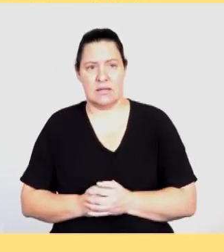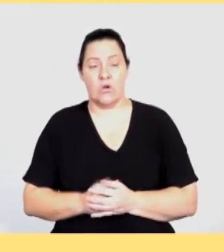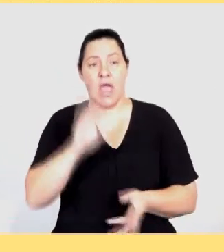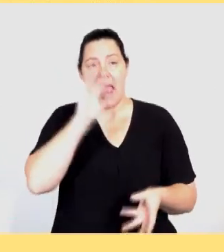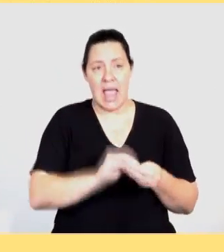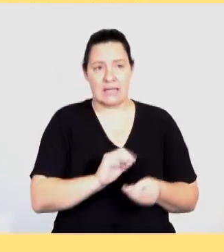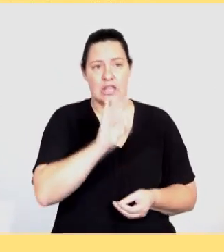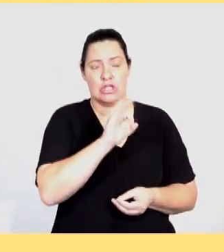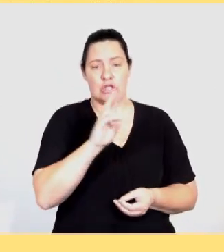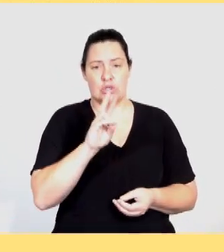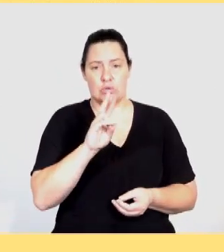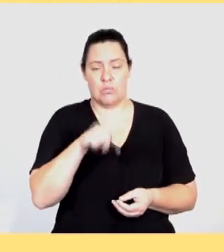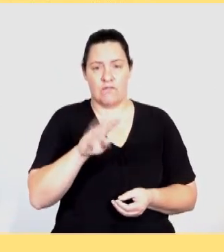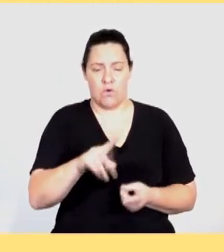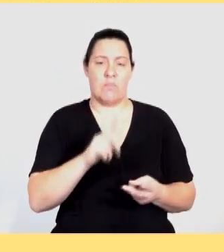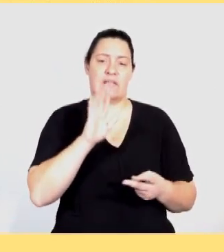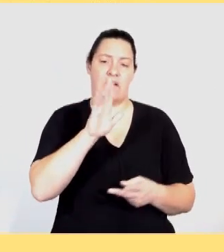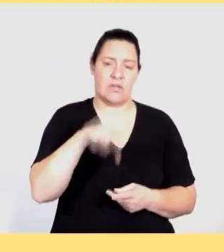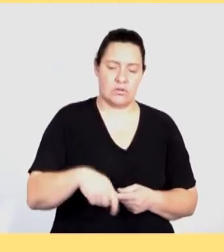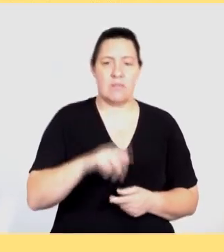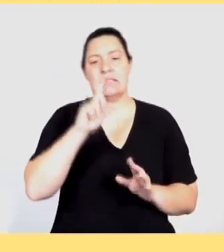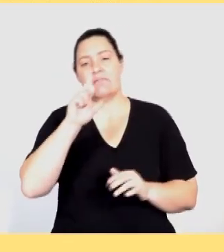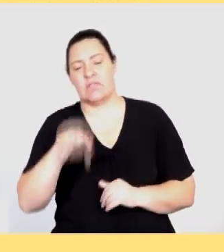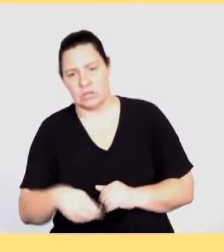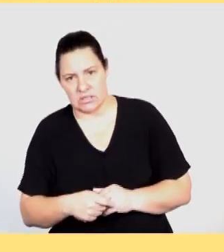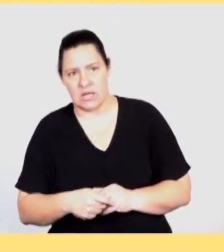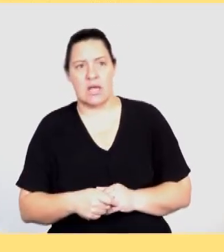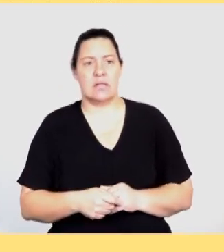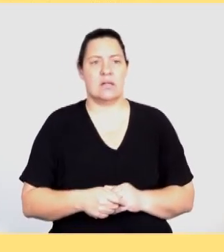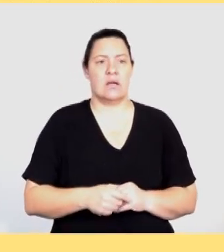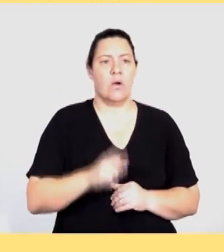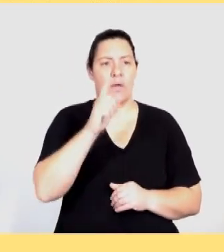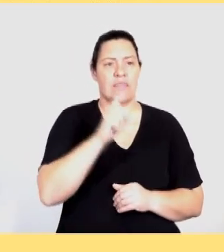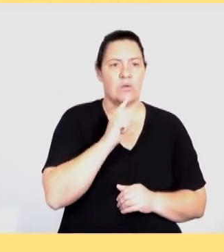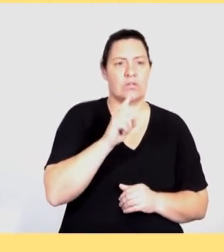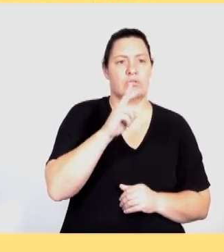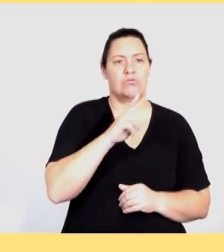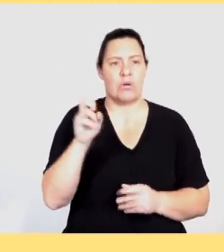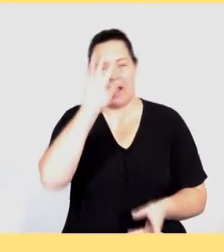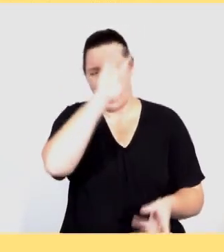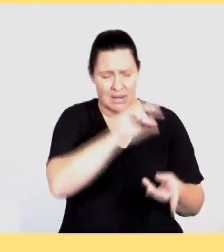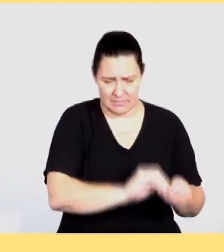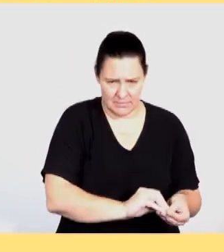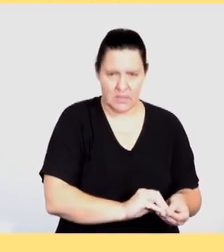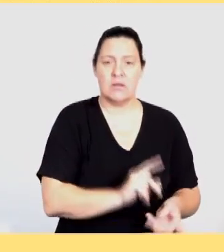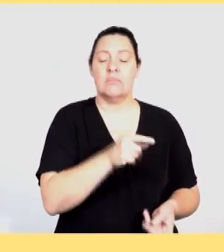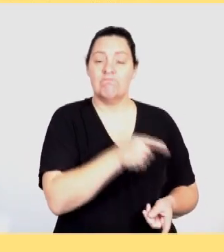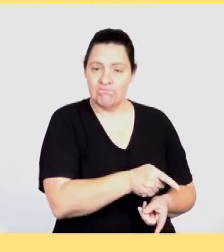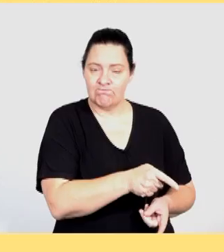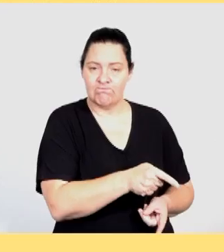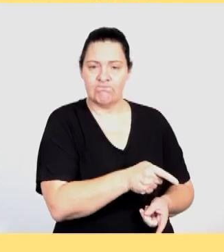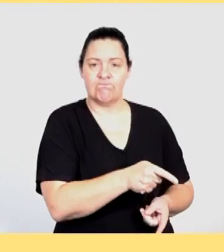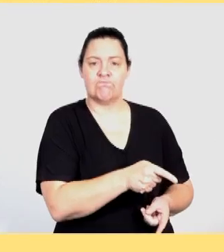ones. If you add your 32.4 plus 5,000 plus the 7,920 plus the 1,200, you should